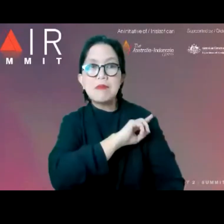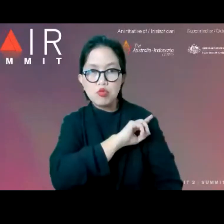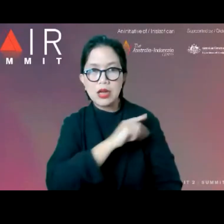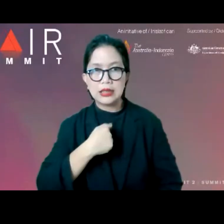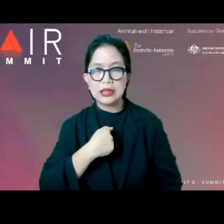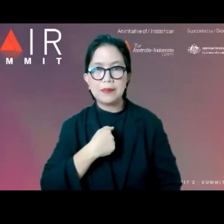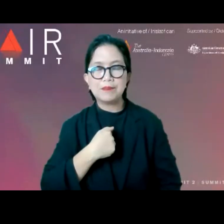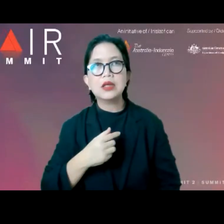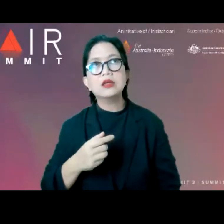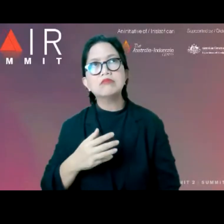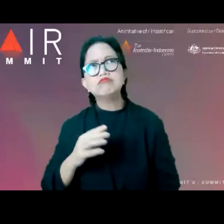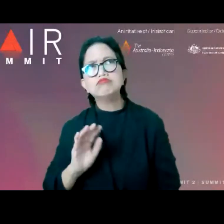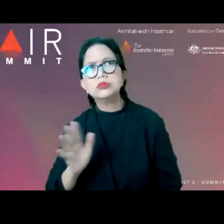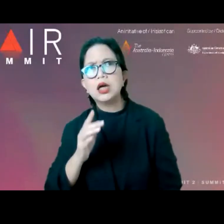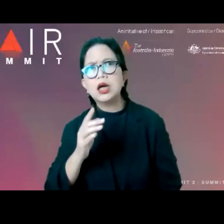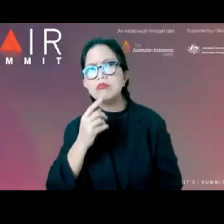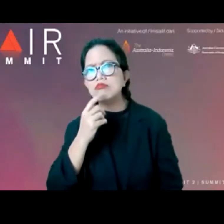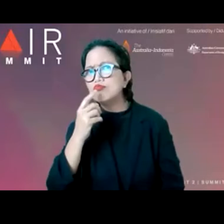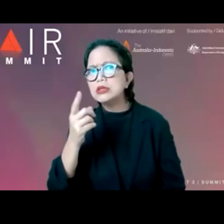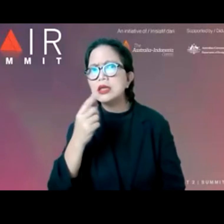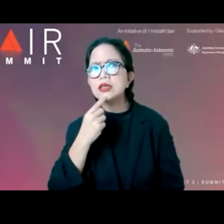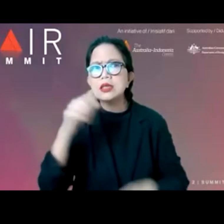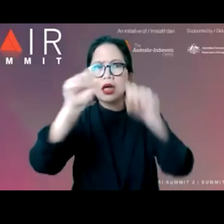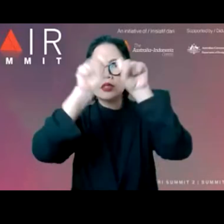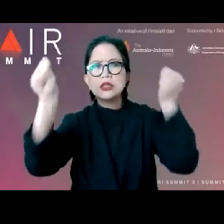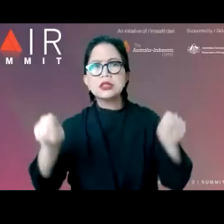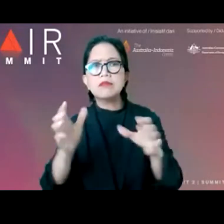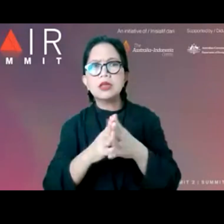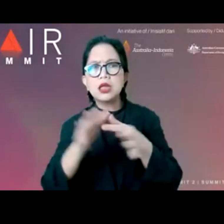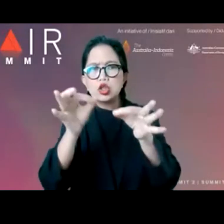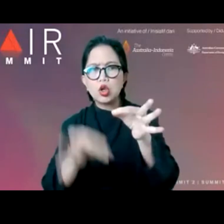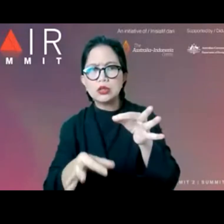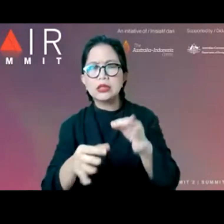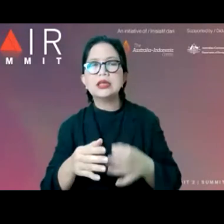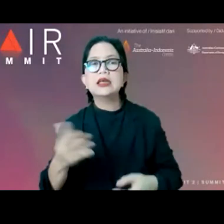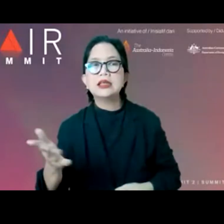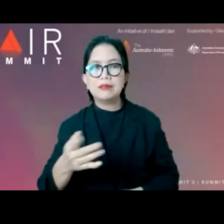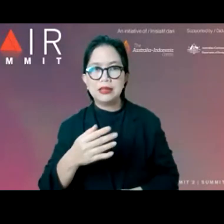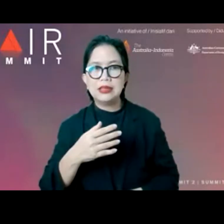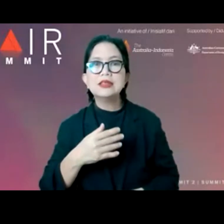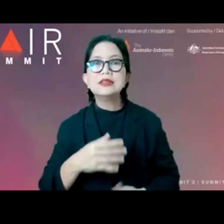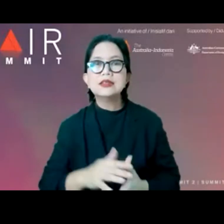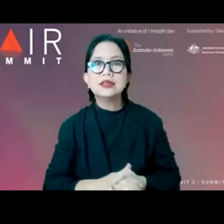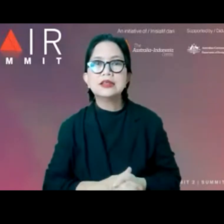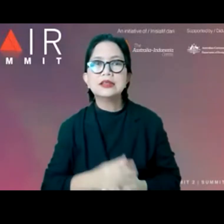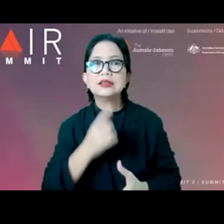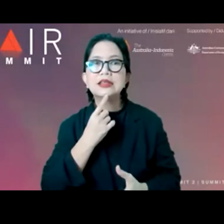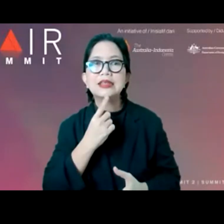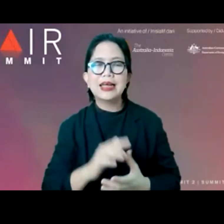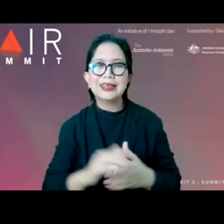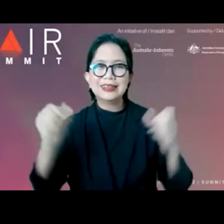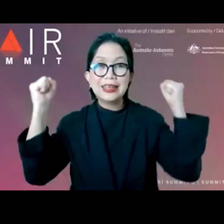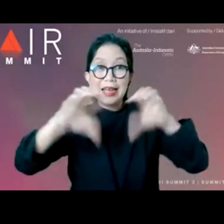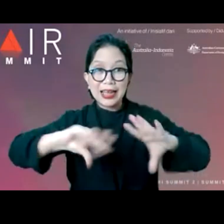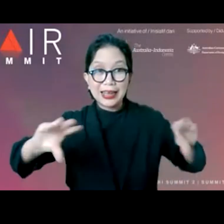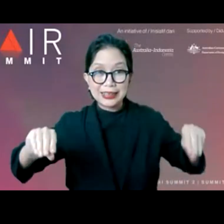and solutions, but human capacity. And that came out in the researchers' report, how critical it was to increase